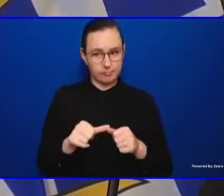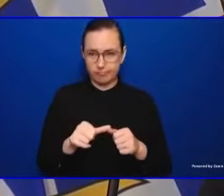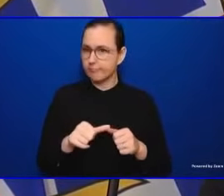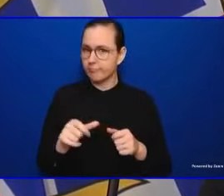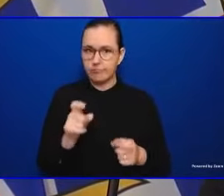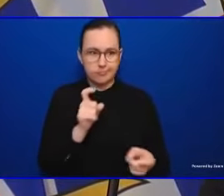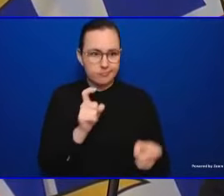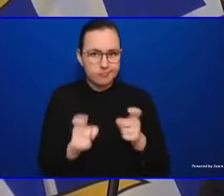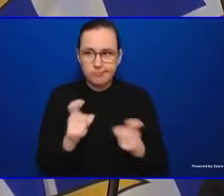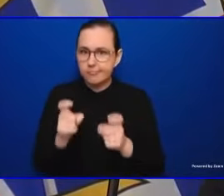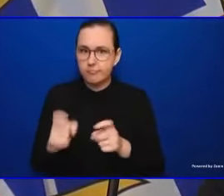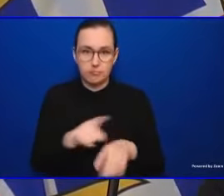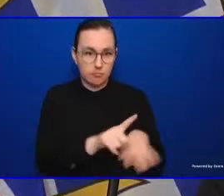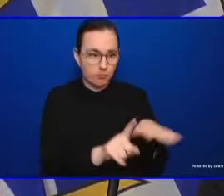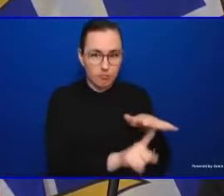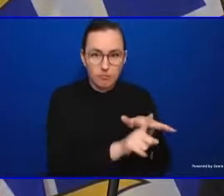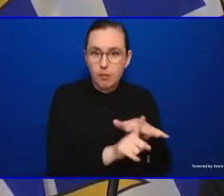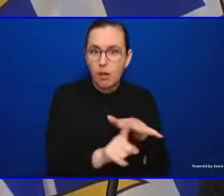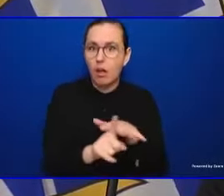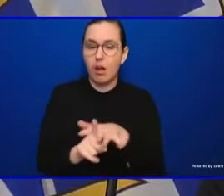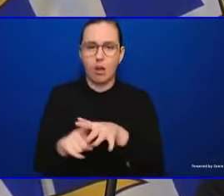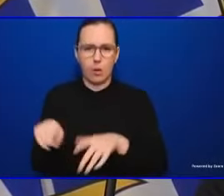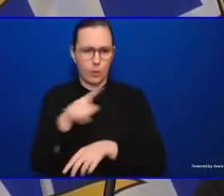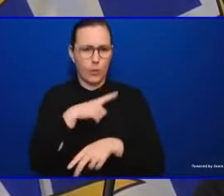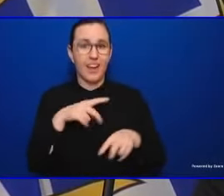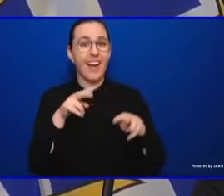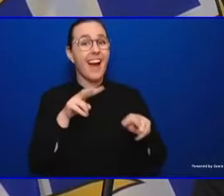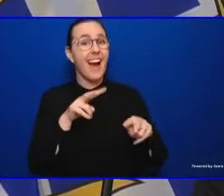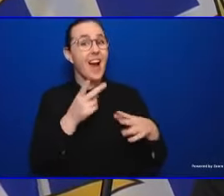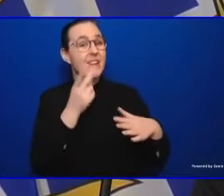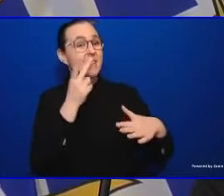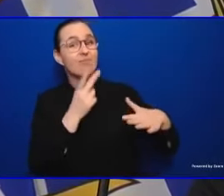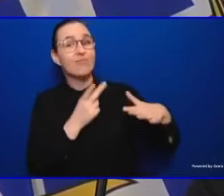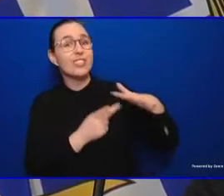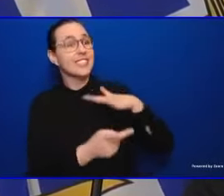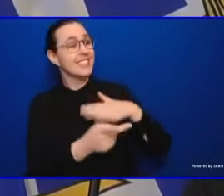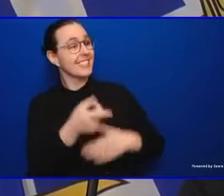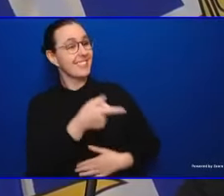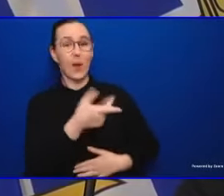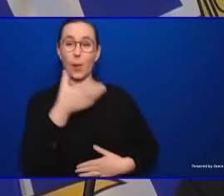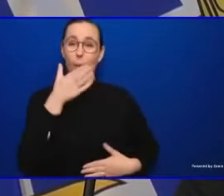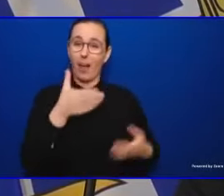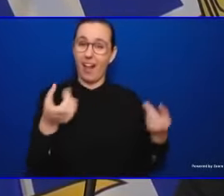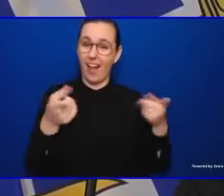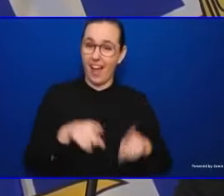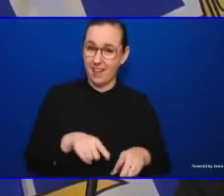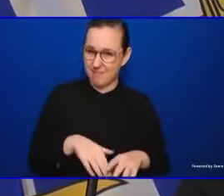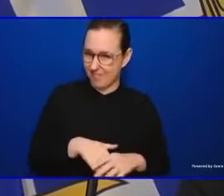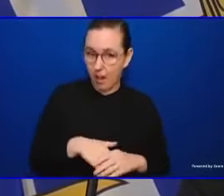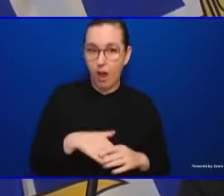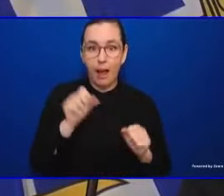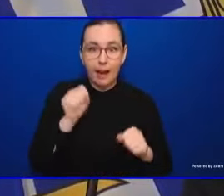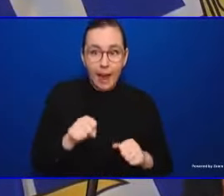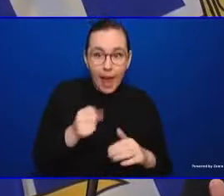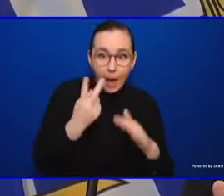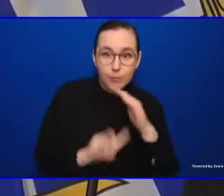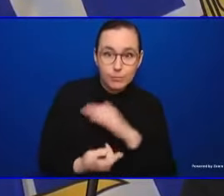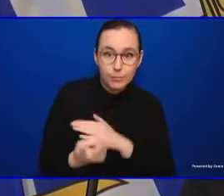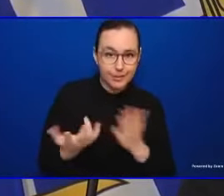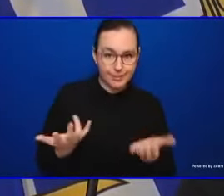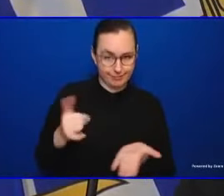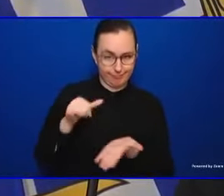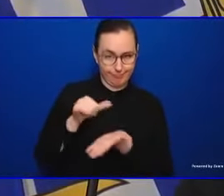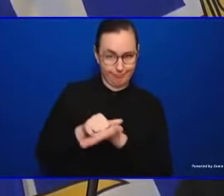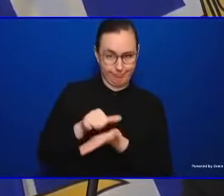is going to happen, and we've seen that as things have evolved over this last 2 years. But we can, and we